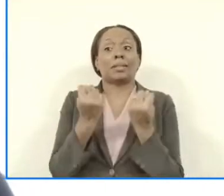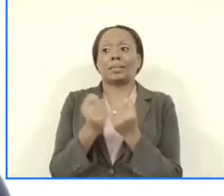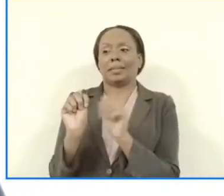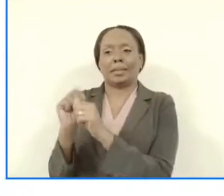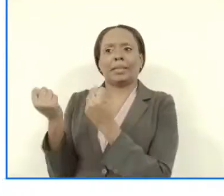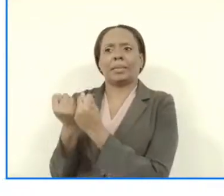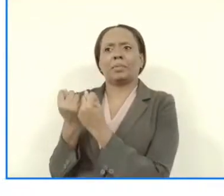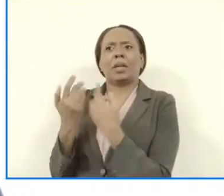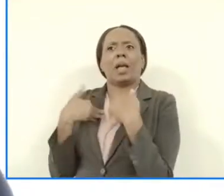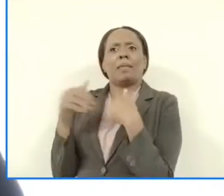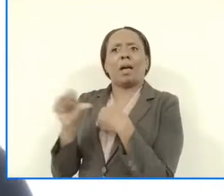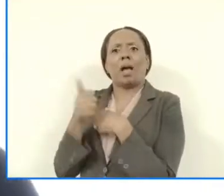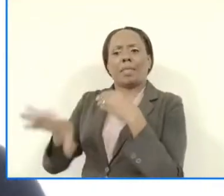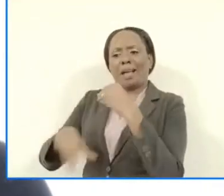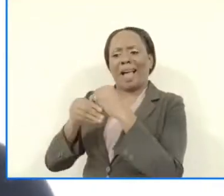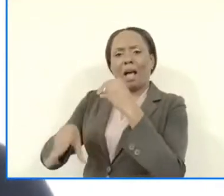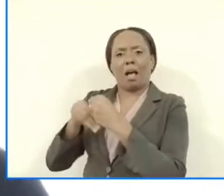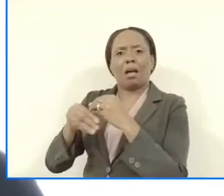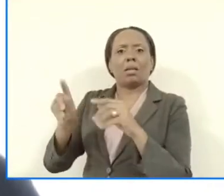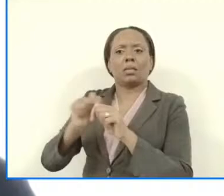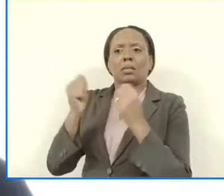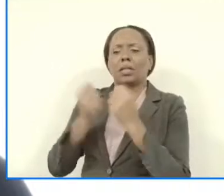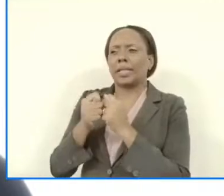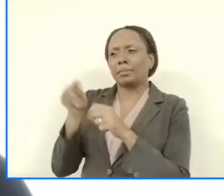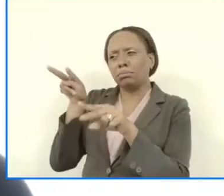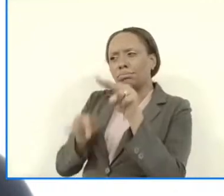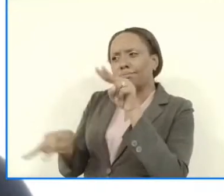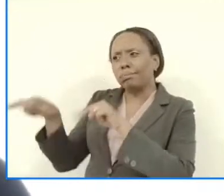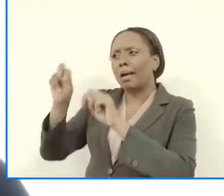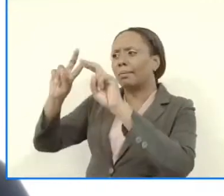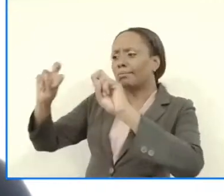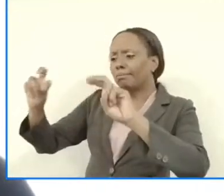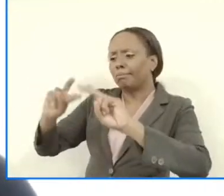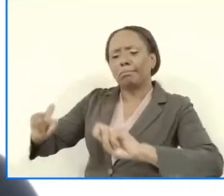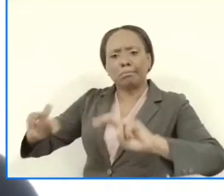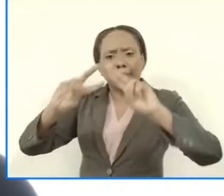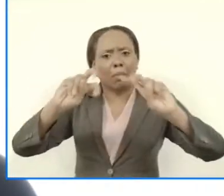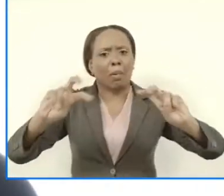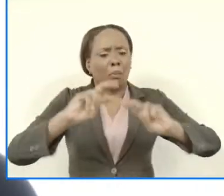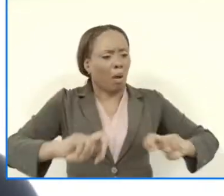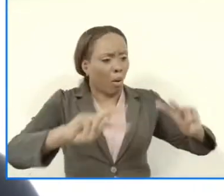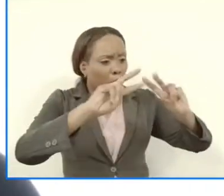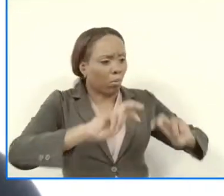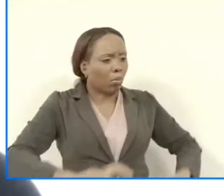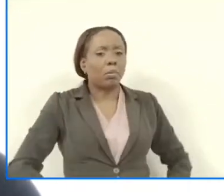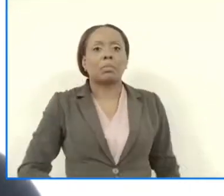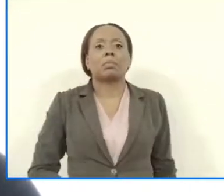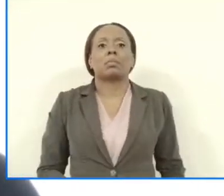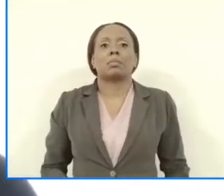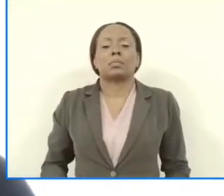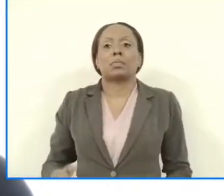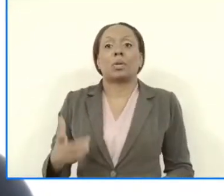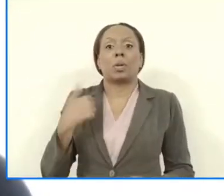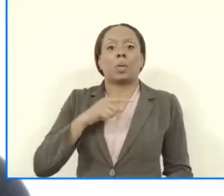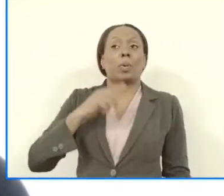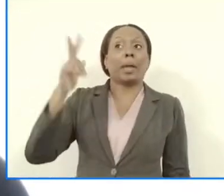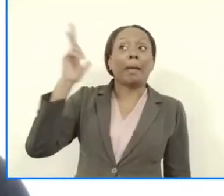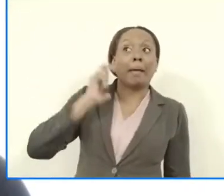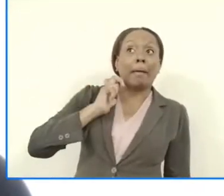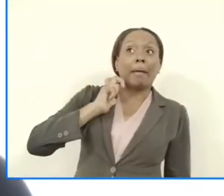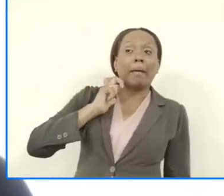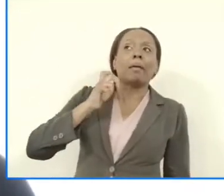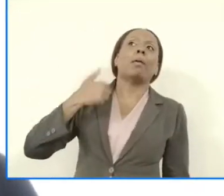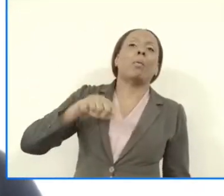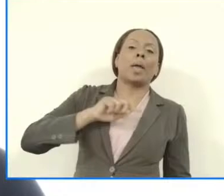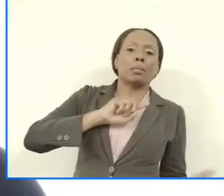as well. We have other teams in the field doing damage assessments, and that is ongoing. So as we respond to the reports that we get from customers and we go